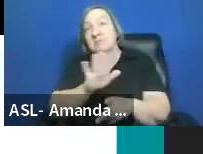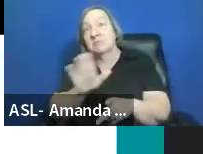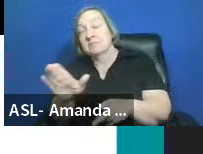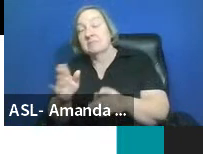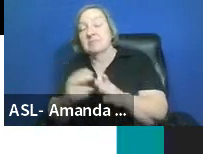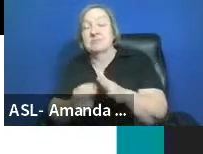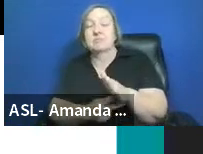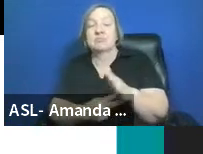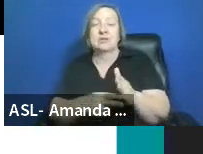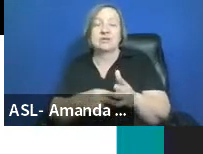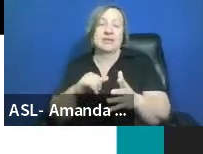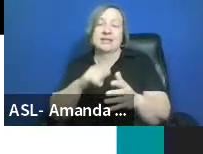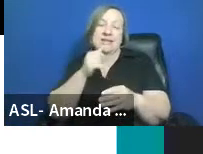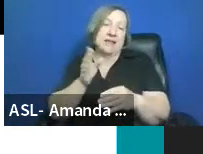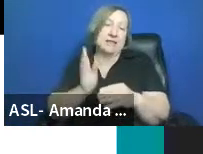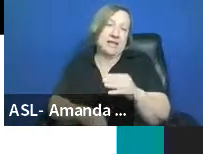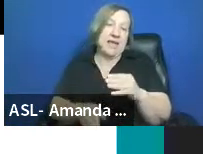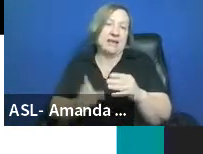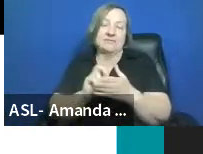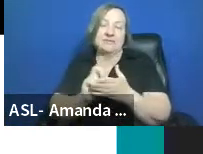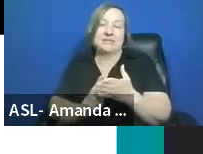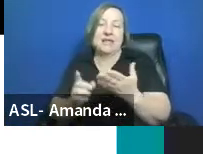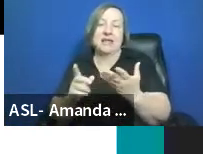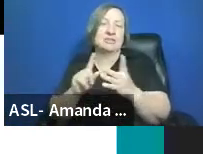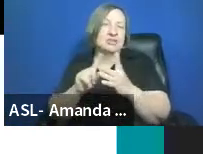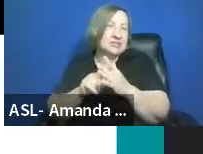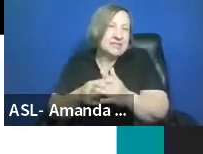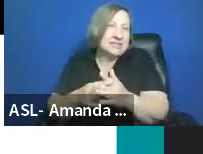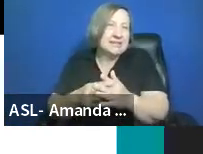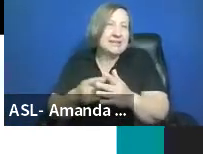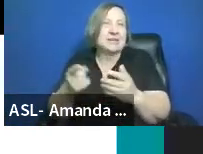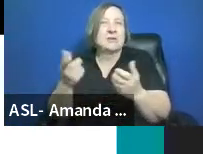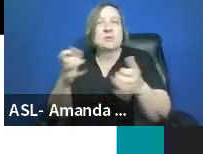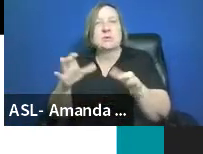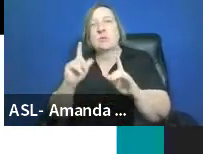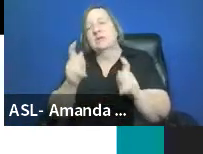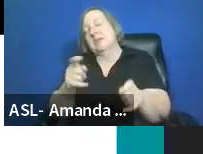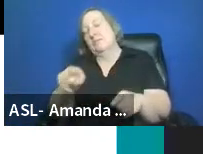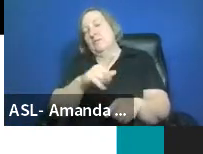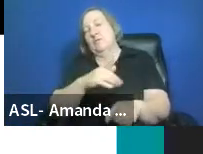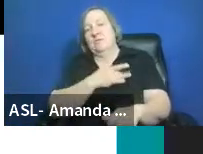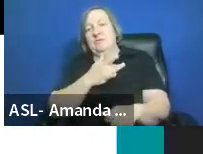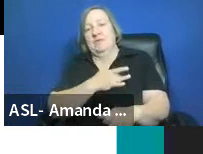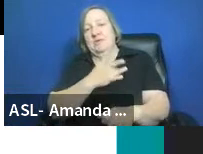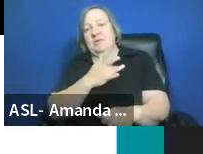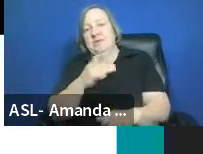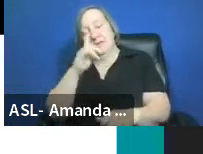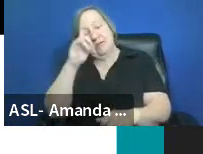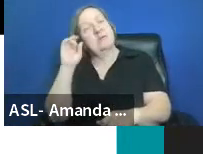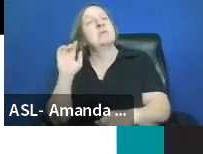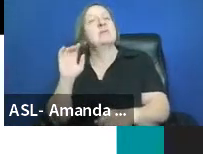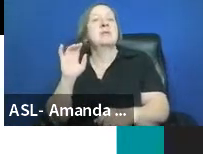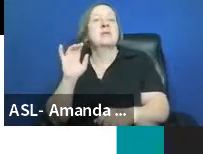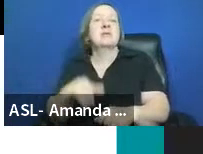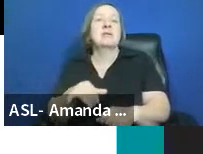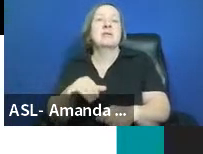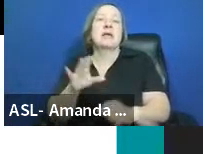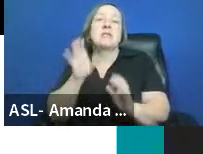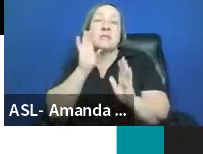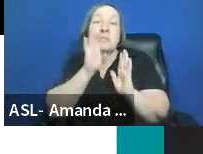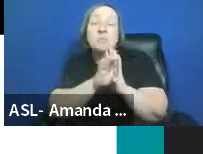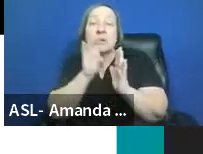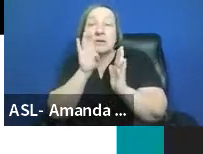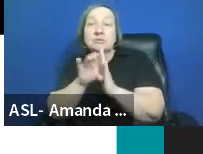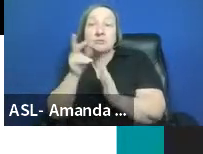not the end of design. It's only just the start, and we certainly don't want to give you the impression that the lovely renders that